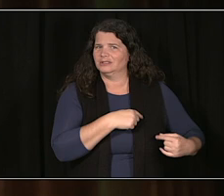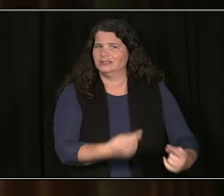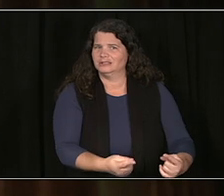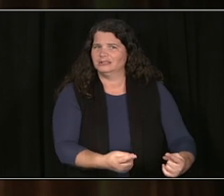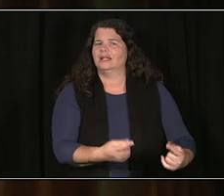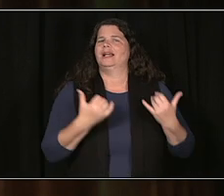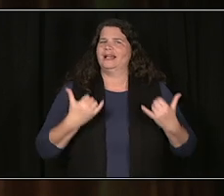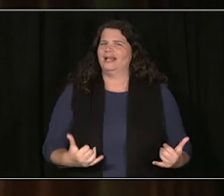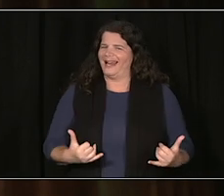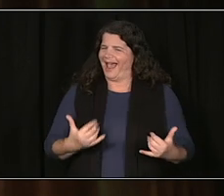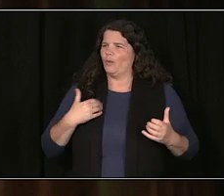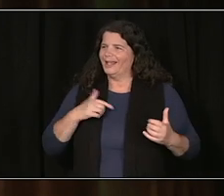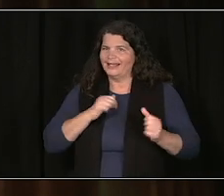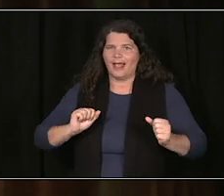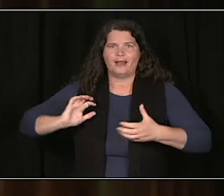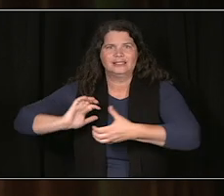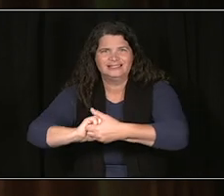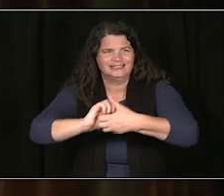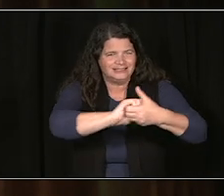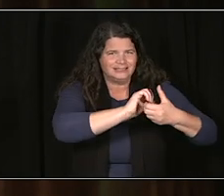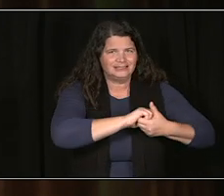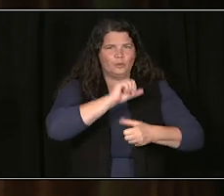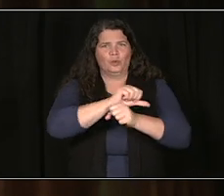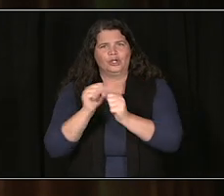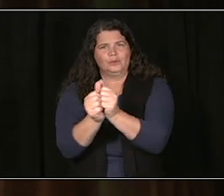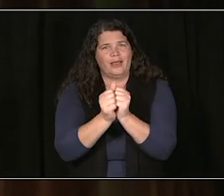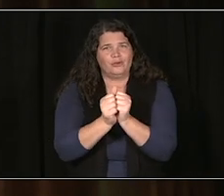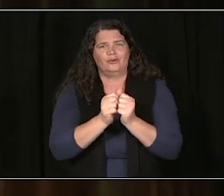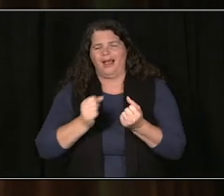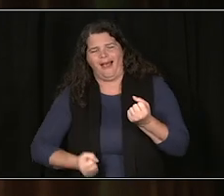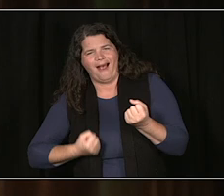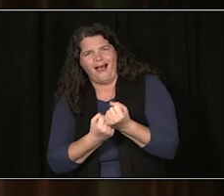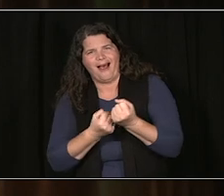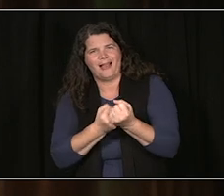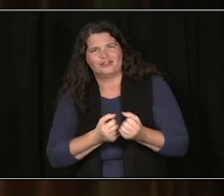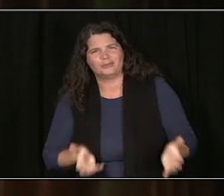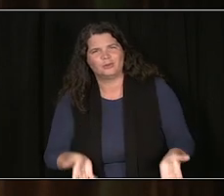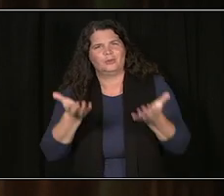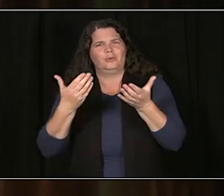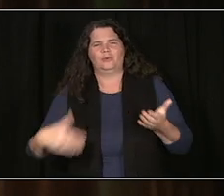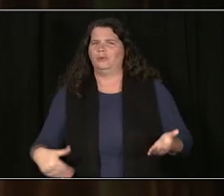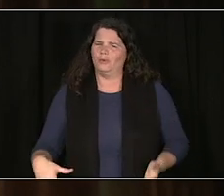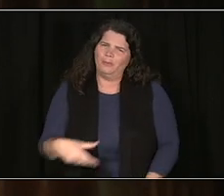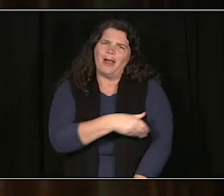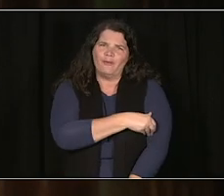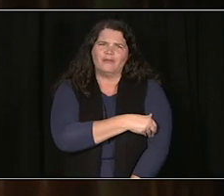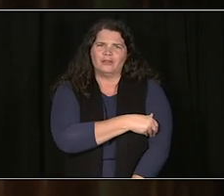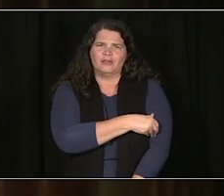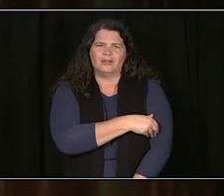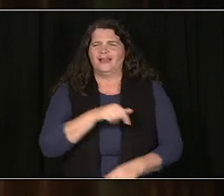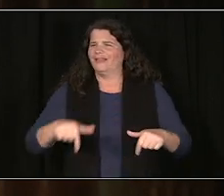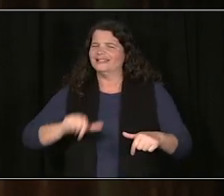power in coalition. There is power in allyship. Like I say all the time, this is not just